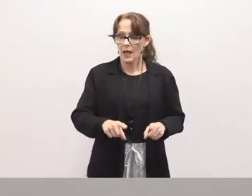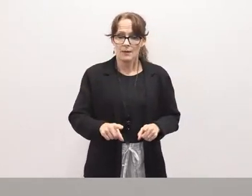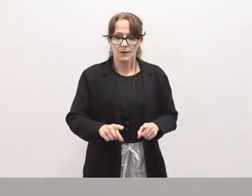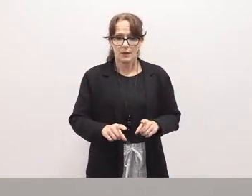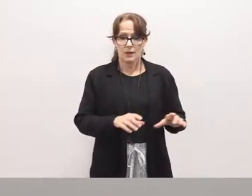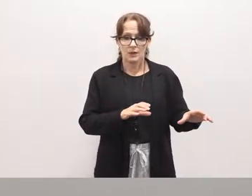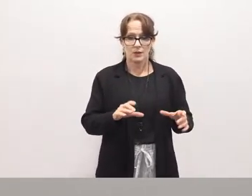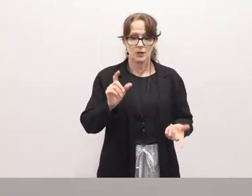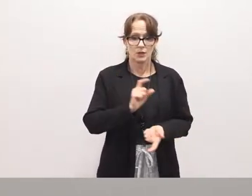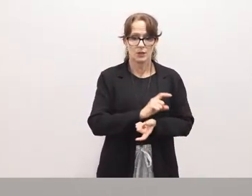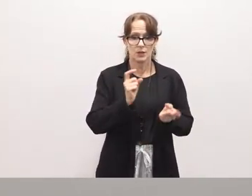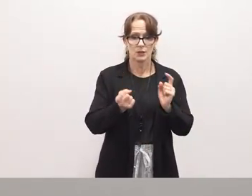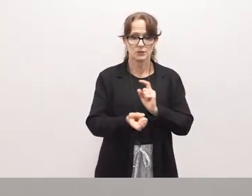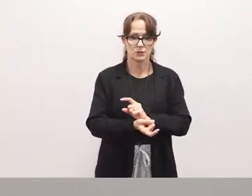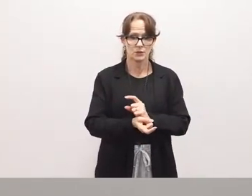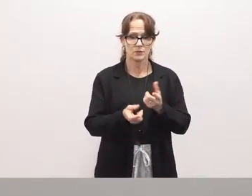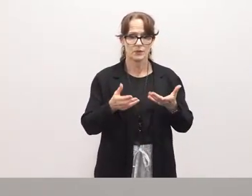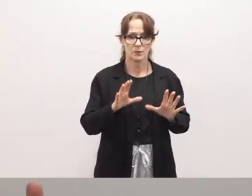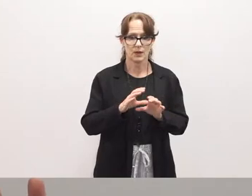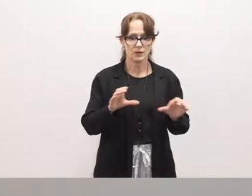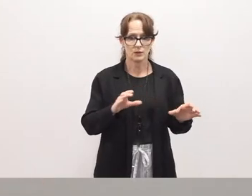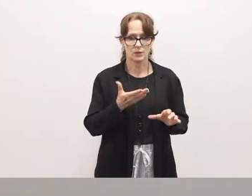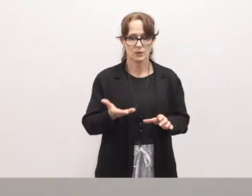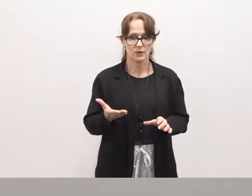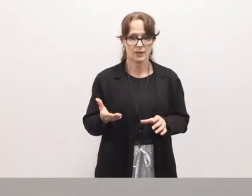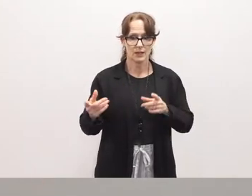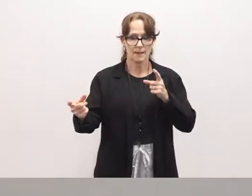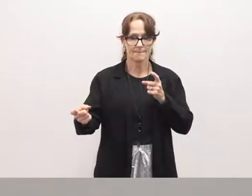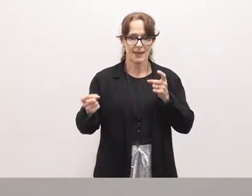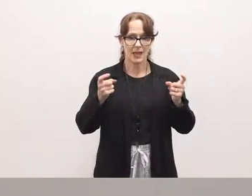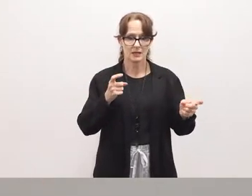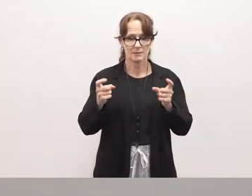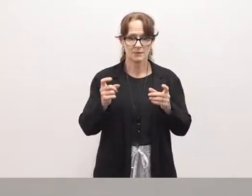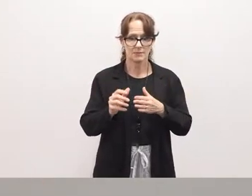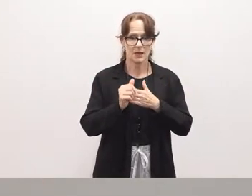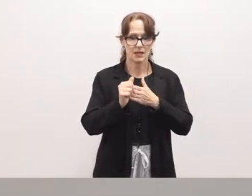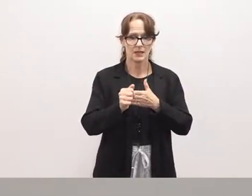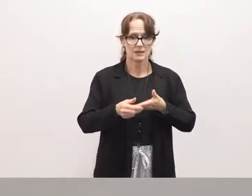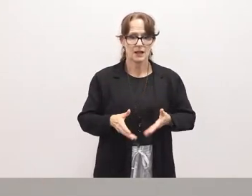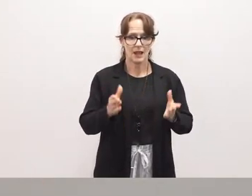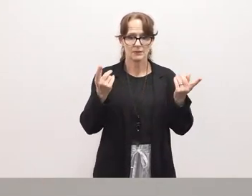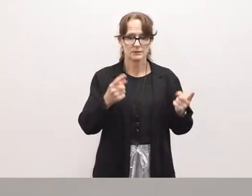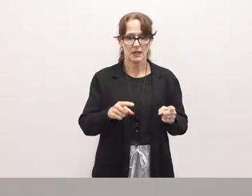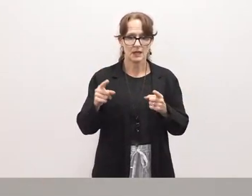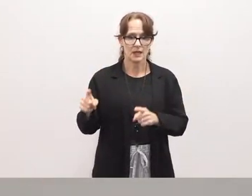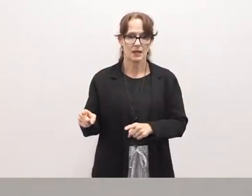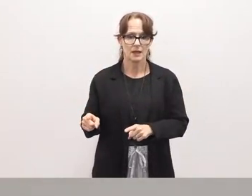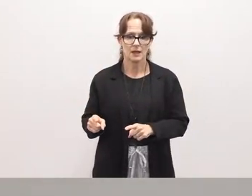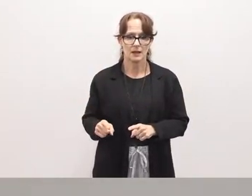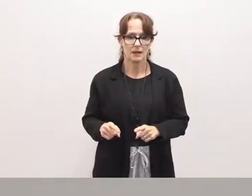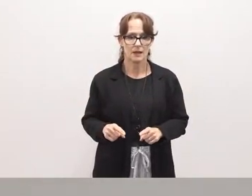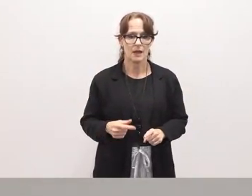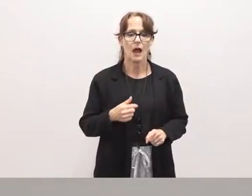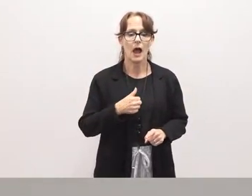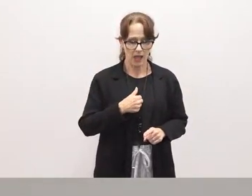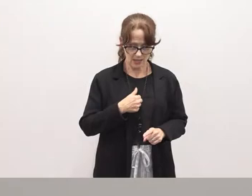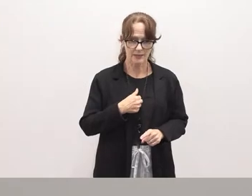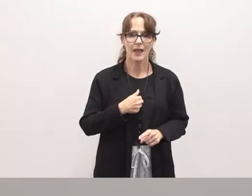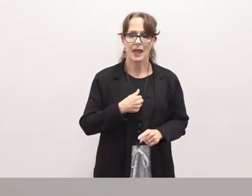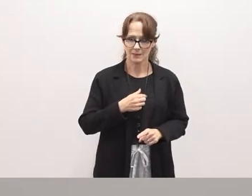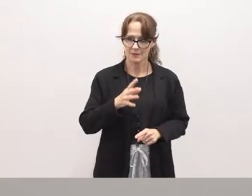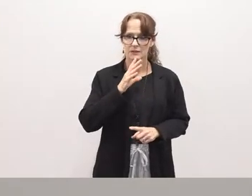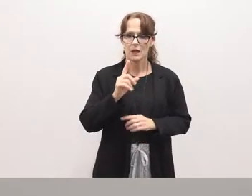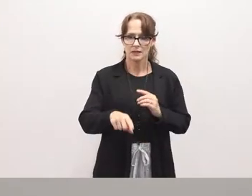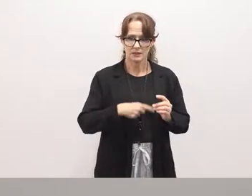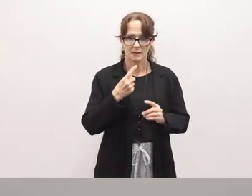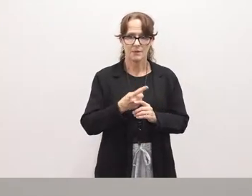you do is you change the way you do things, and the management and leadership allows that to happen. I am talking about